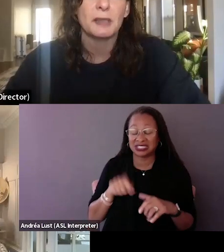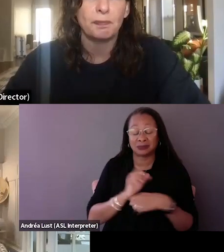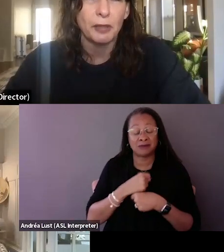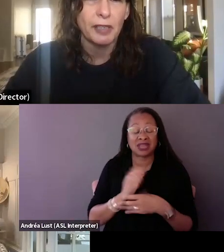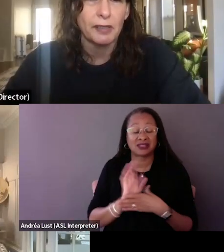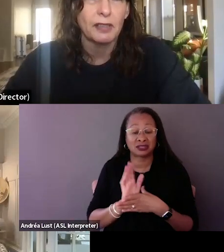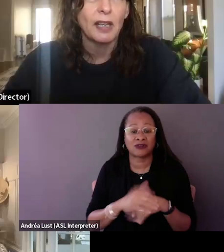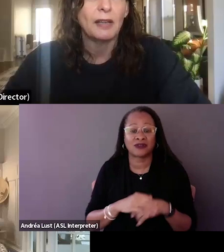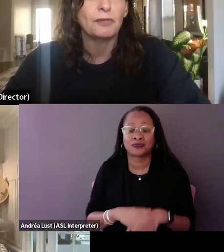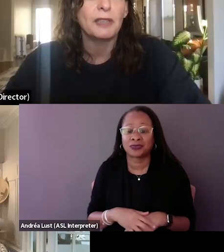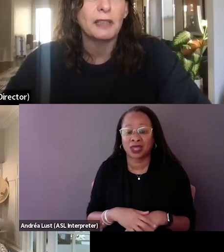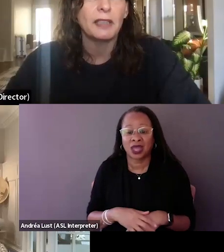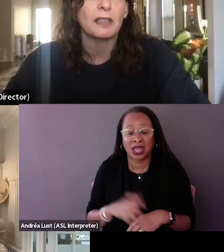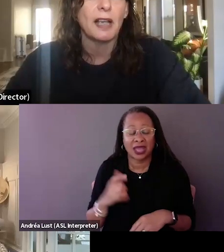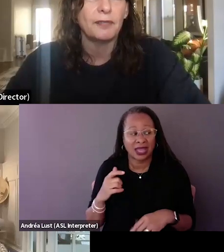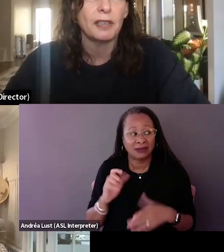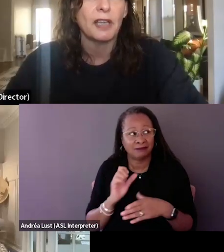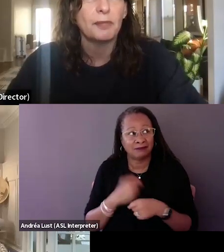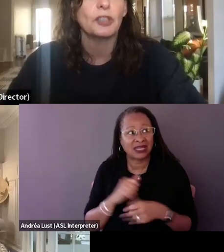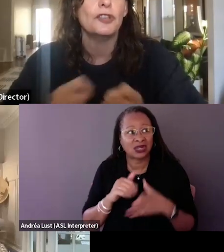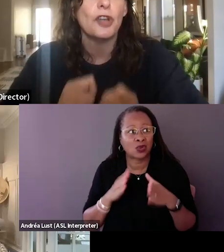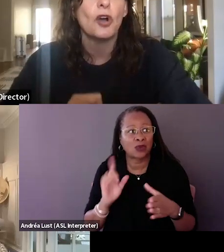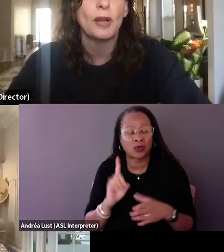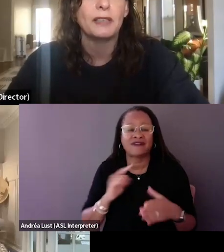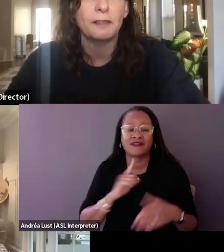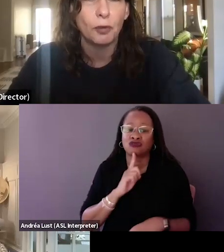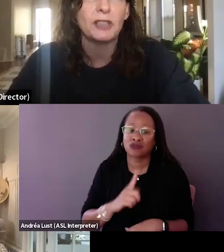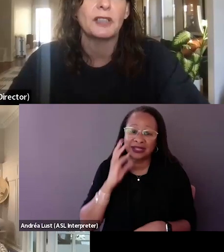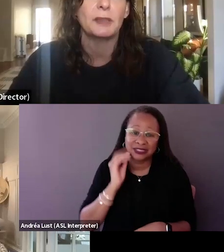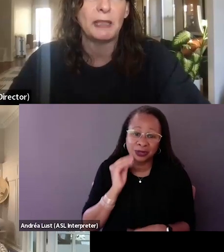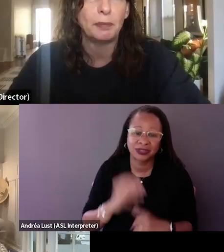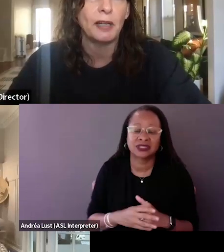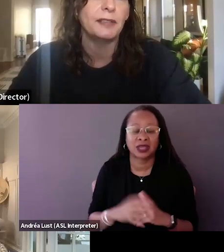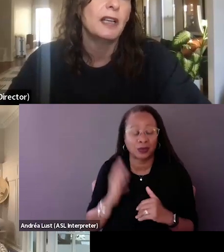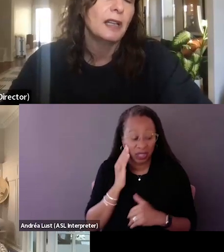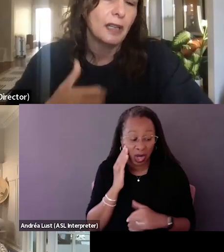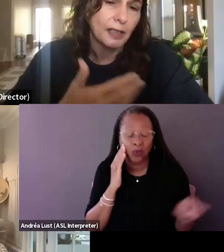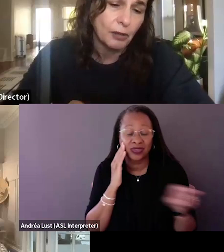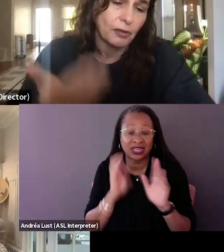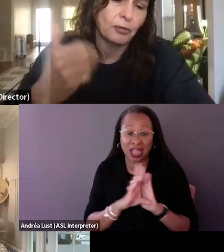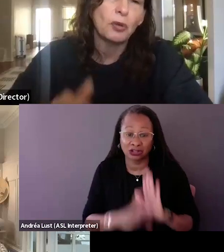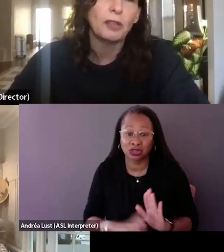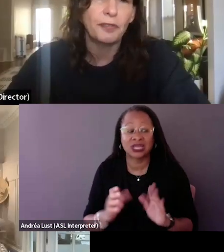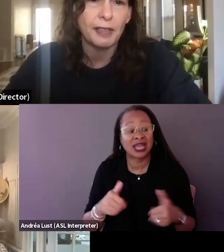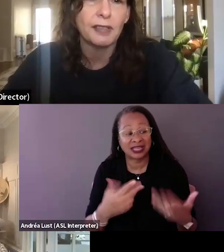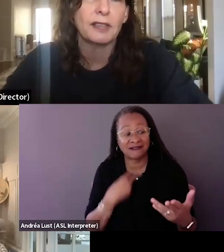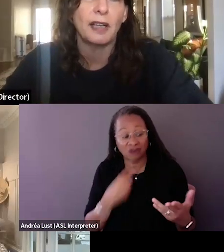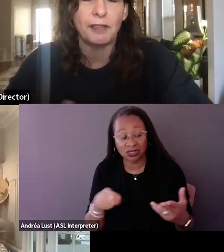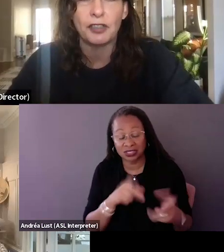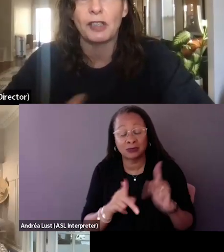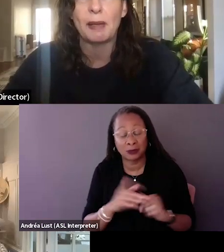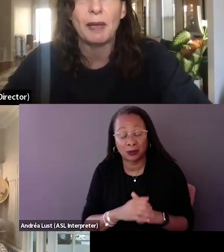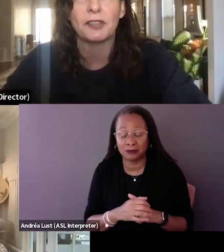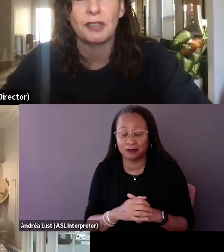real experience and really have come to know and give voice to these people. And, you know, through all of this,